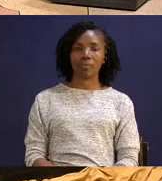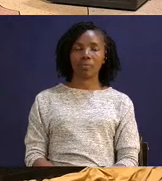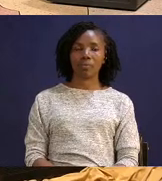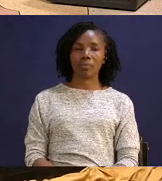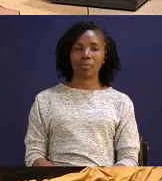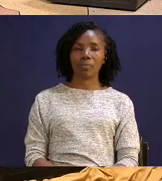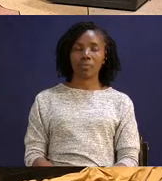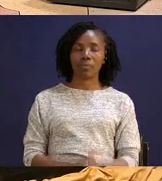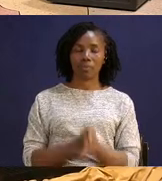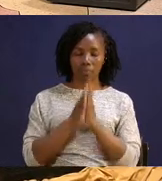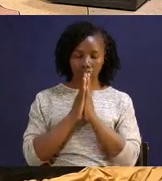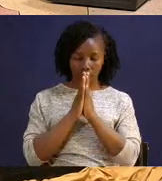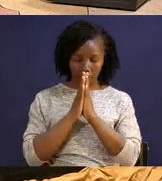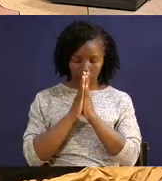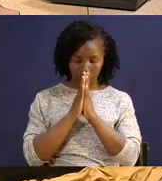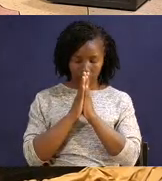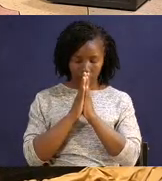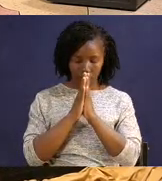Let's pray.